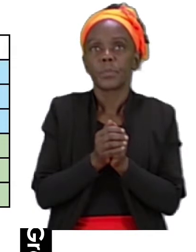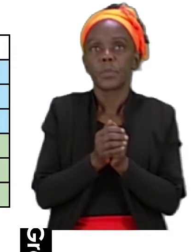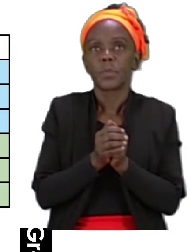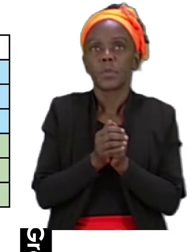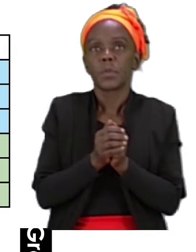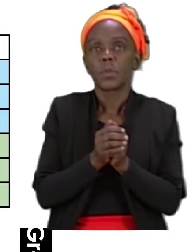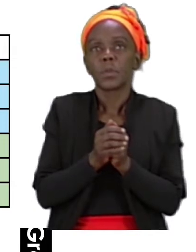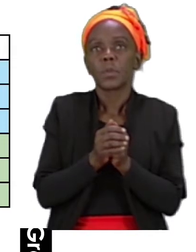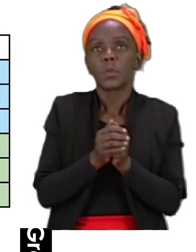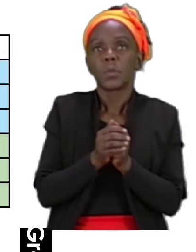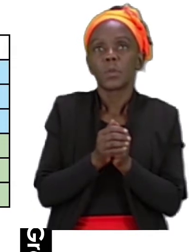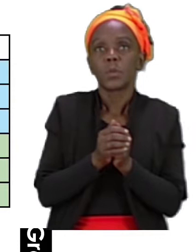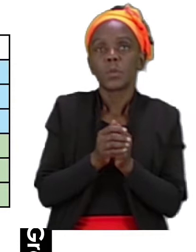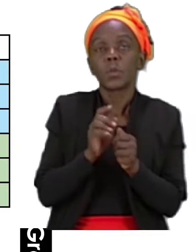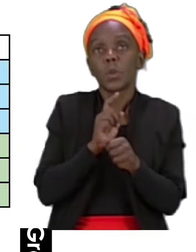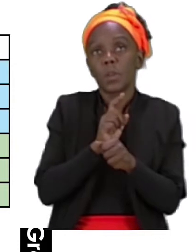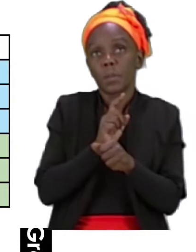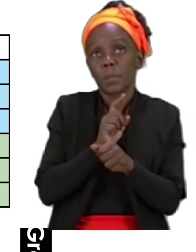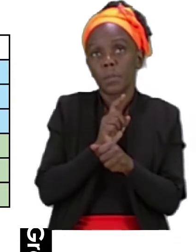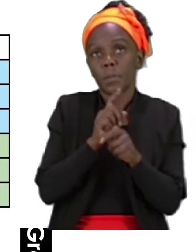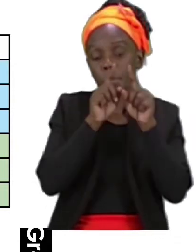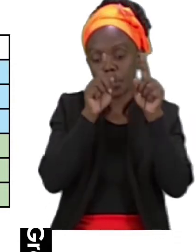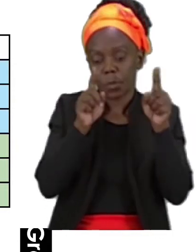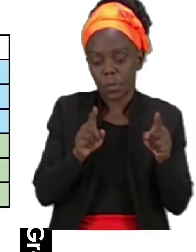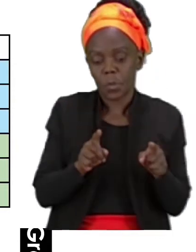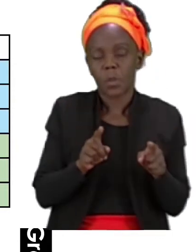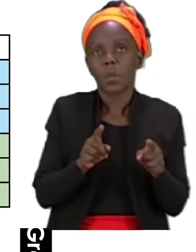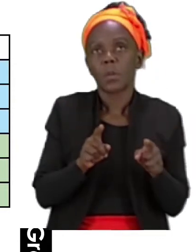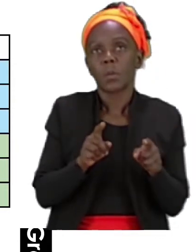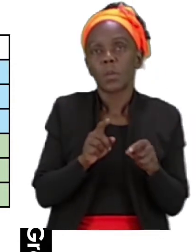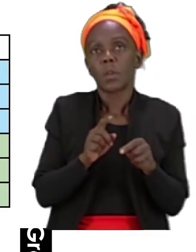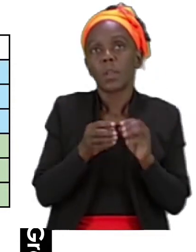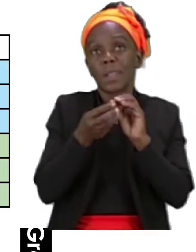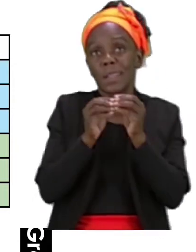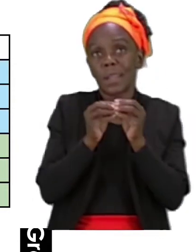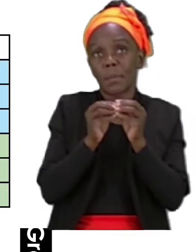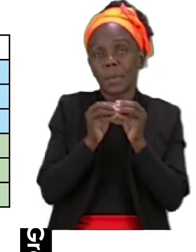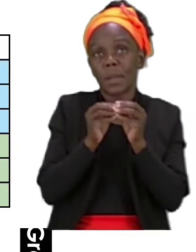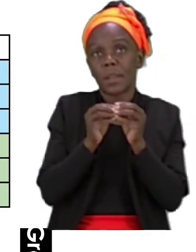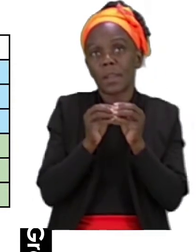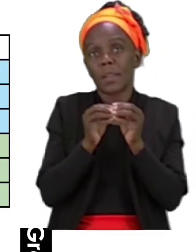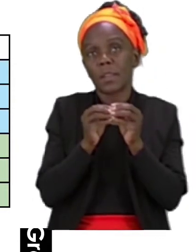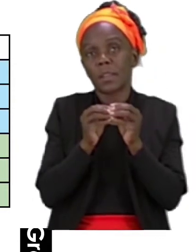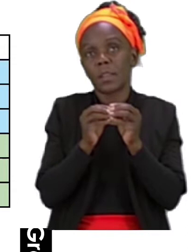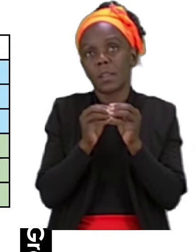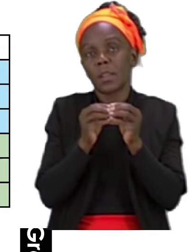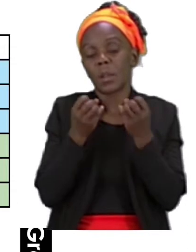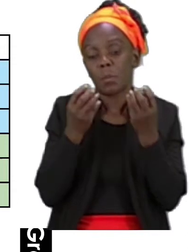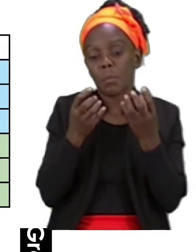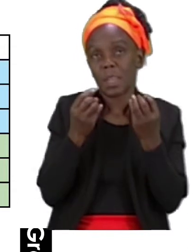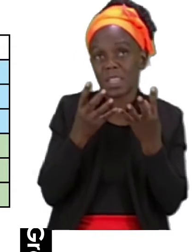if it's only singular, which means one, and what a possessive pronoun is if it's